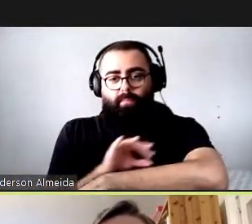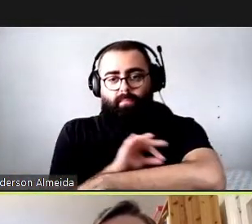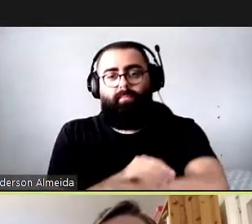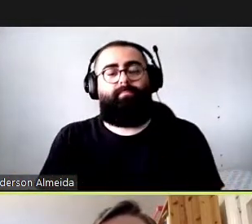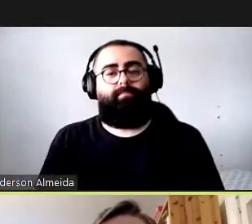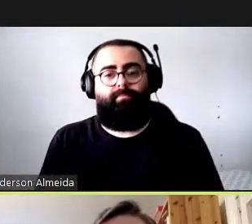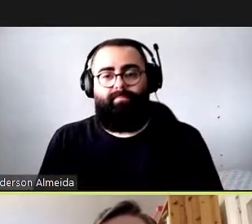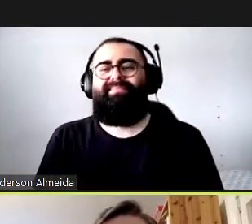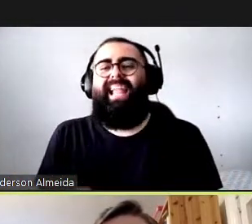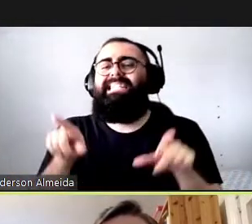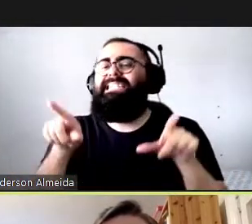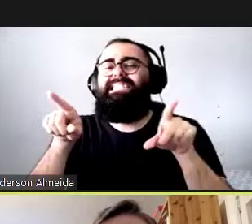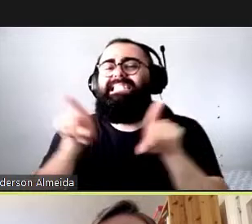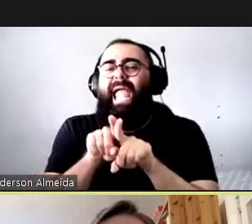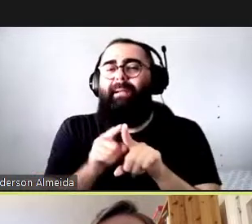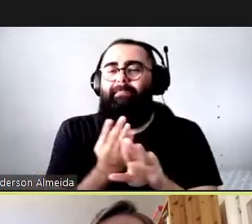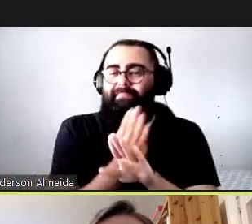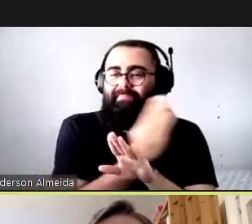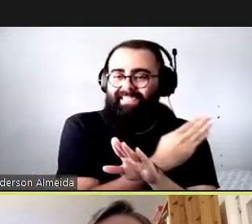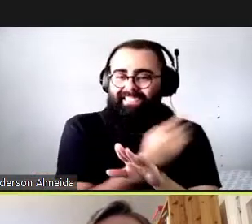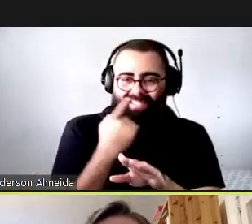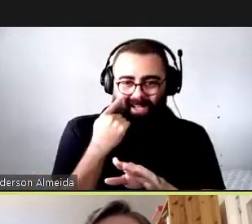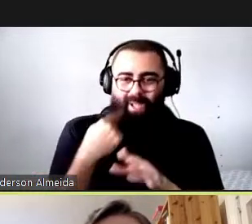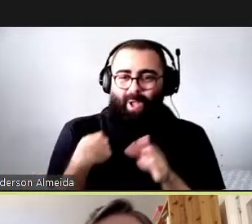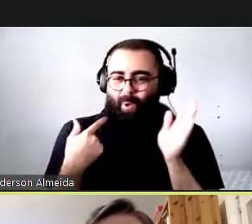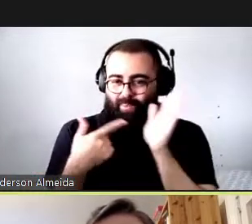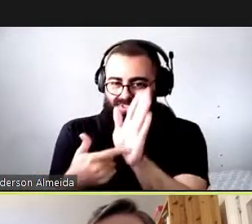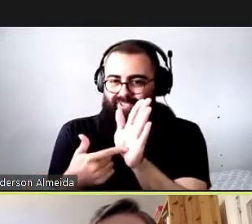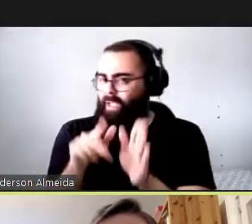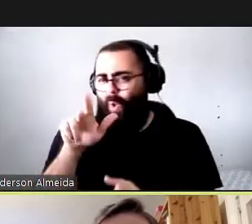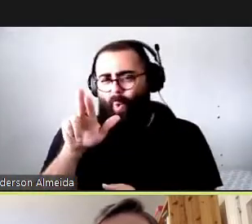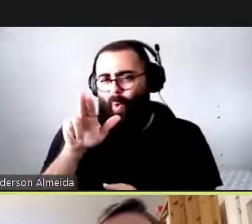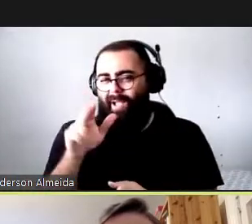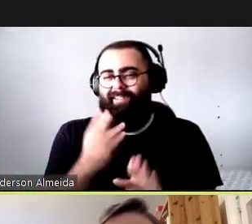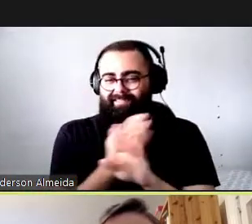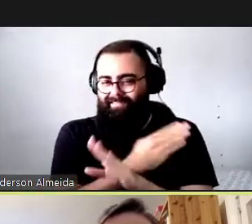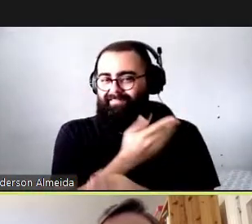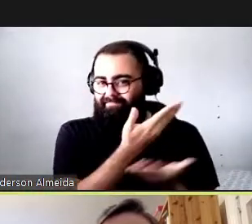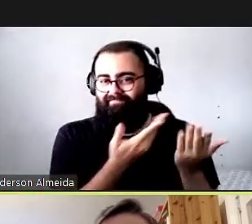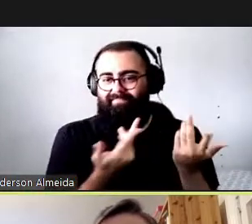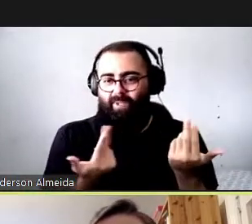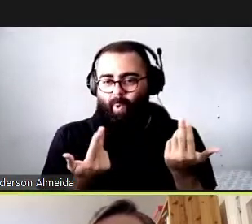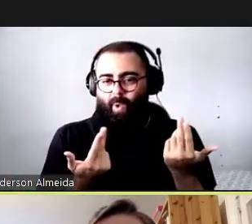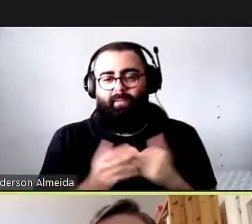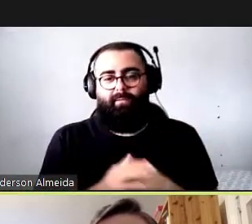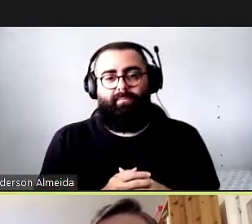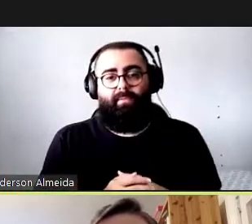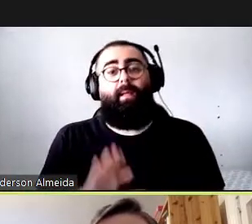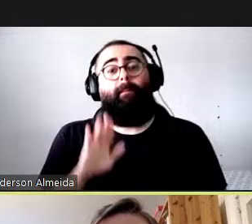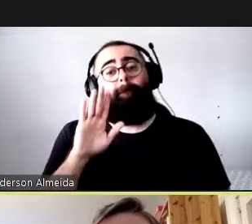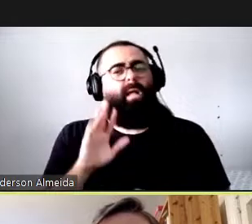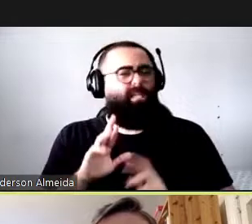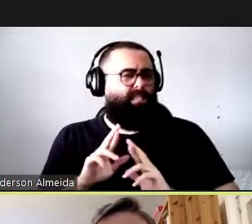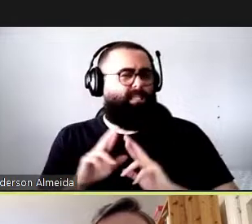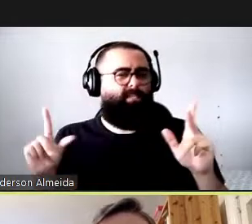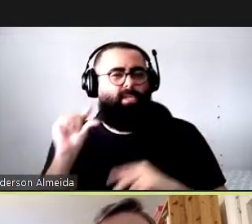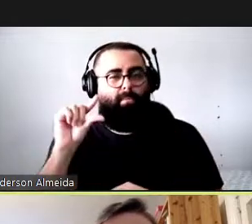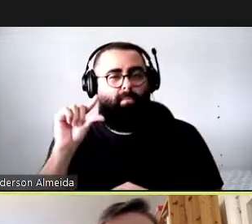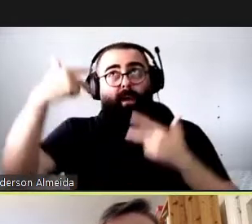as before, but with slightly different marker placement and a slightly different positioning of the cameras.